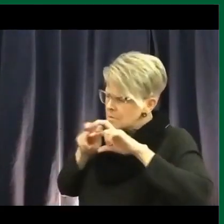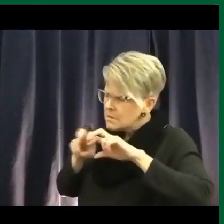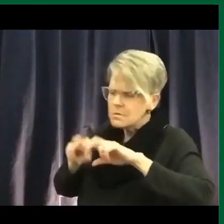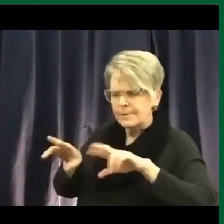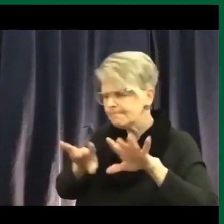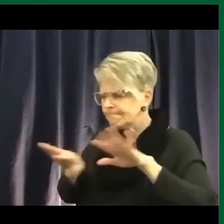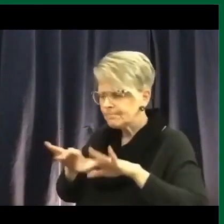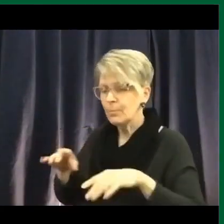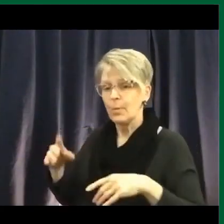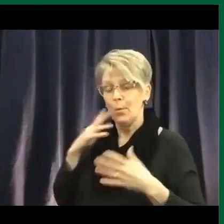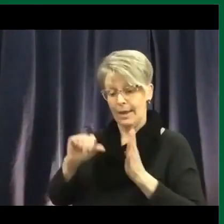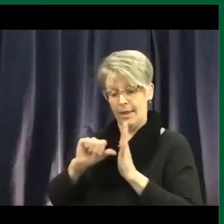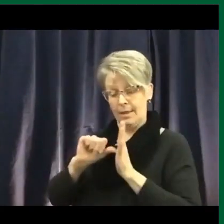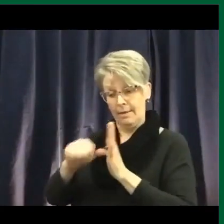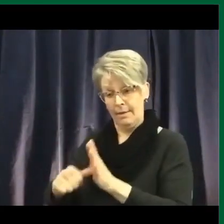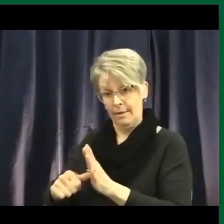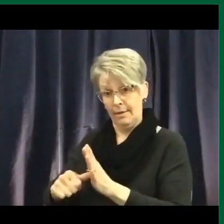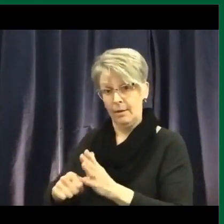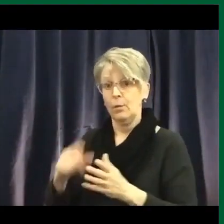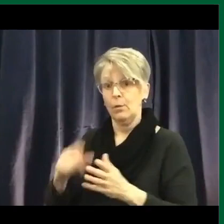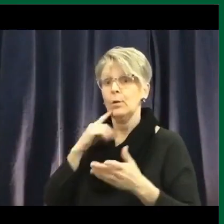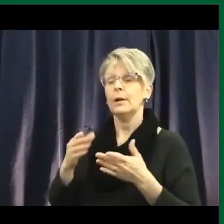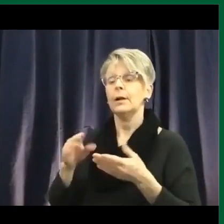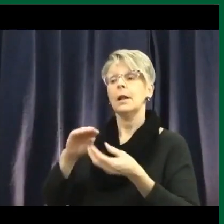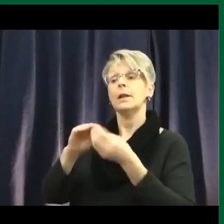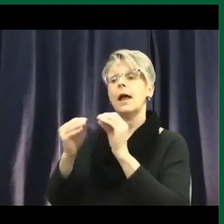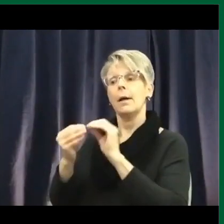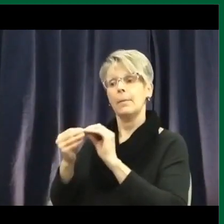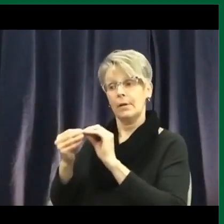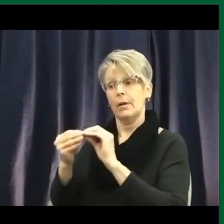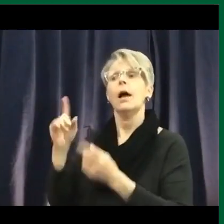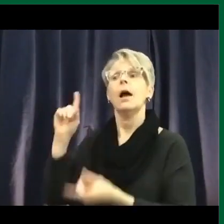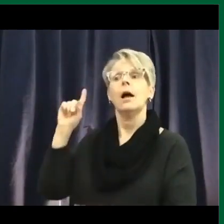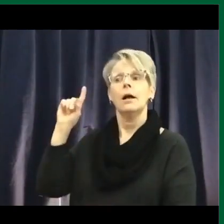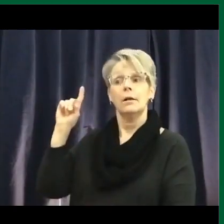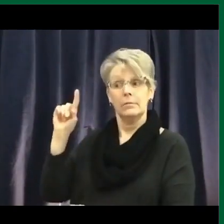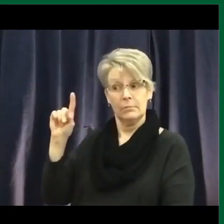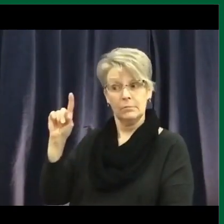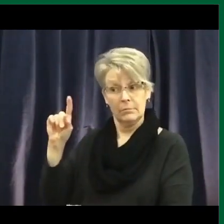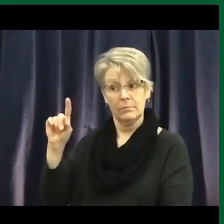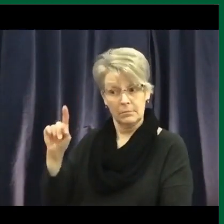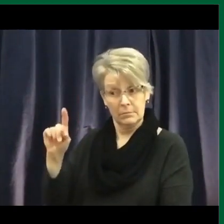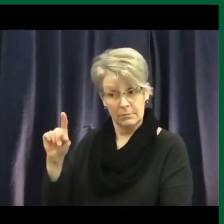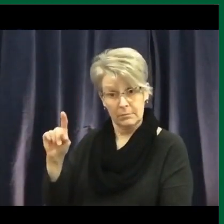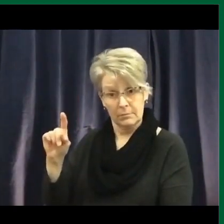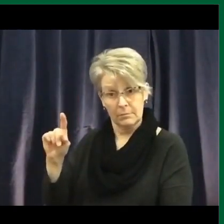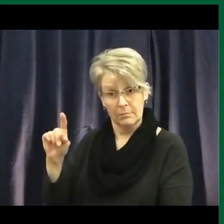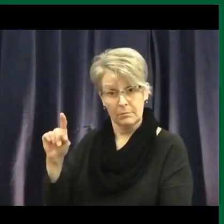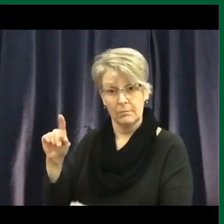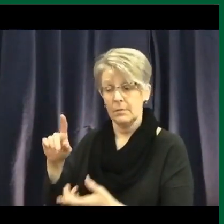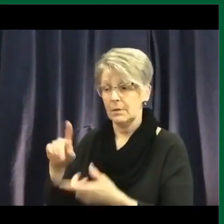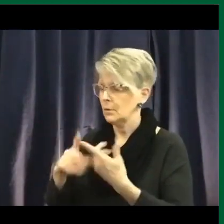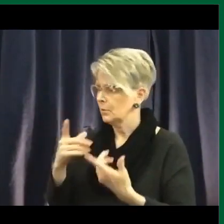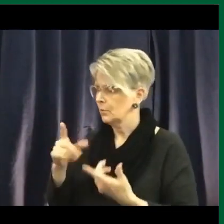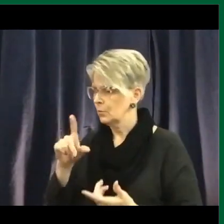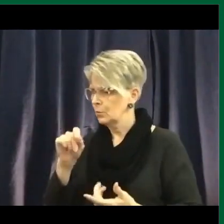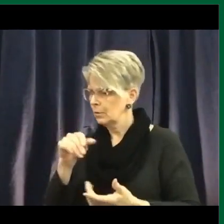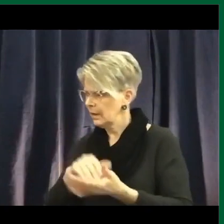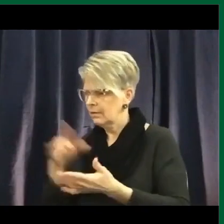that on the one hand, overall case numbers coming down, the undiagnosed infectives came down from around 20,000 to